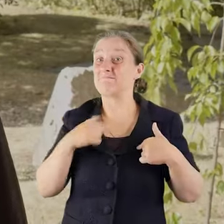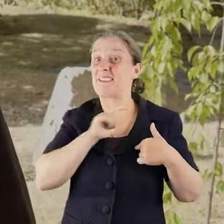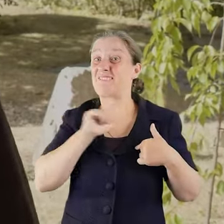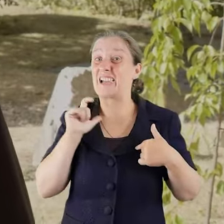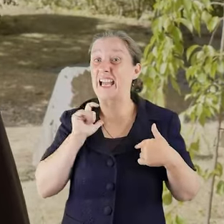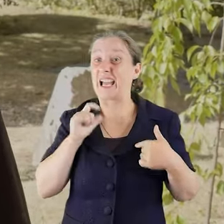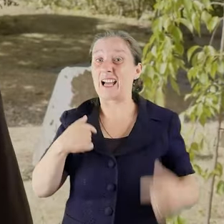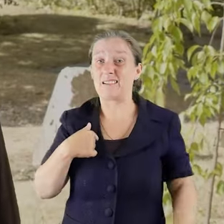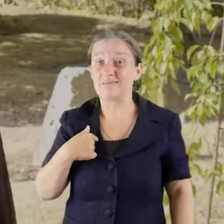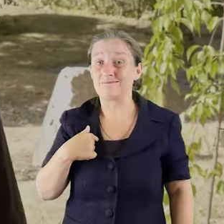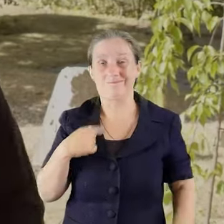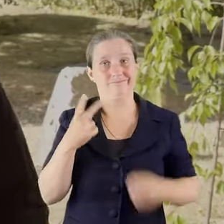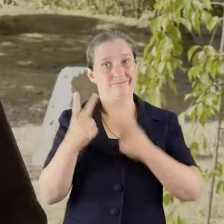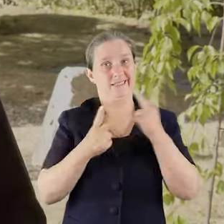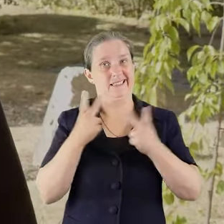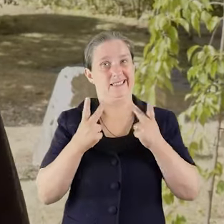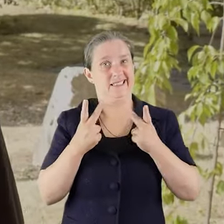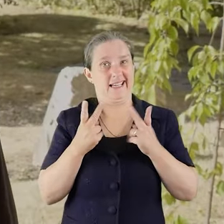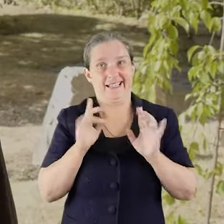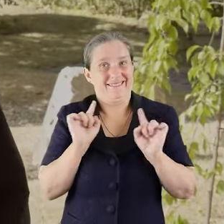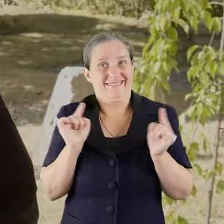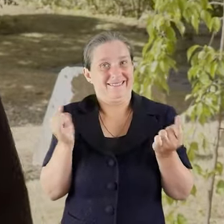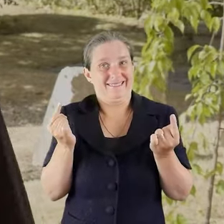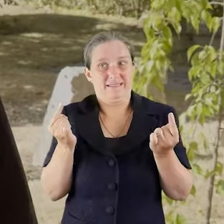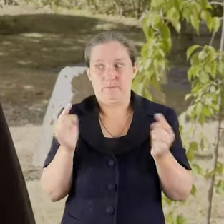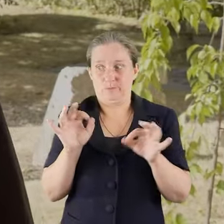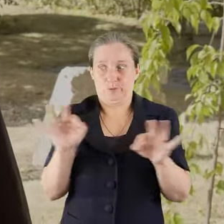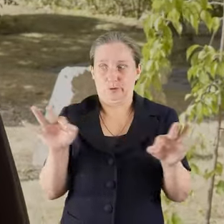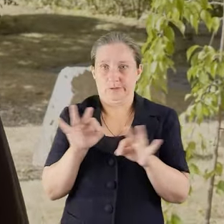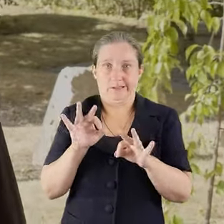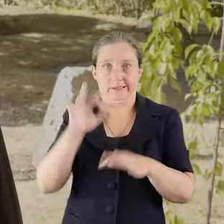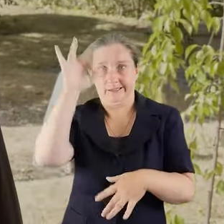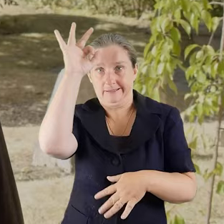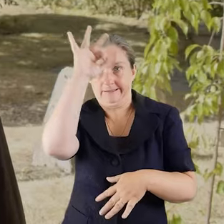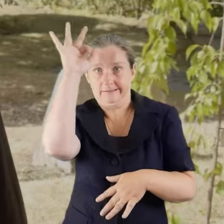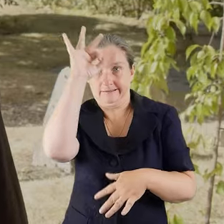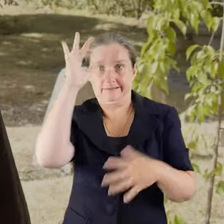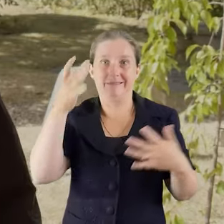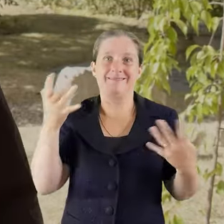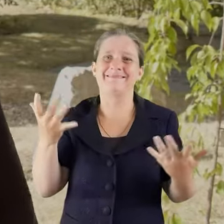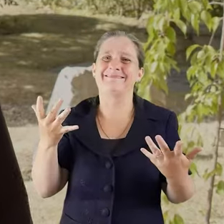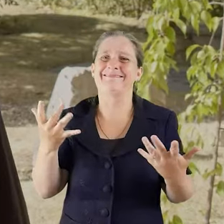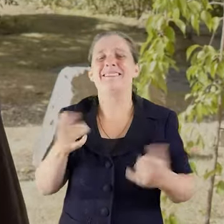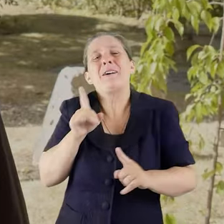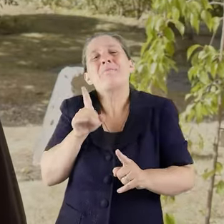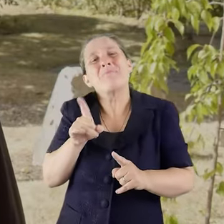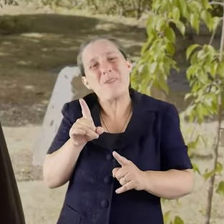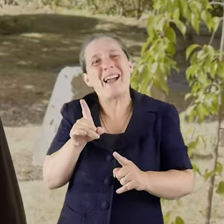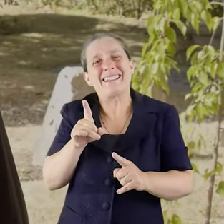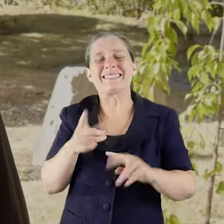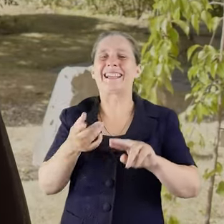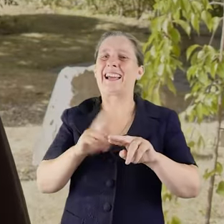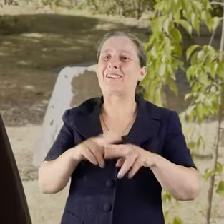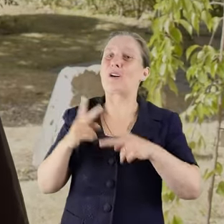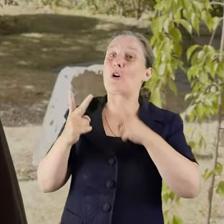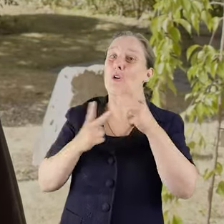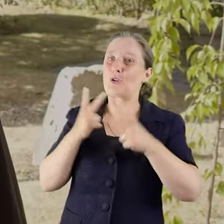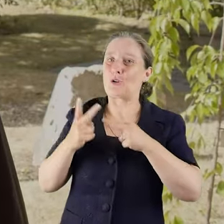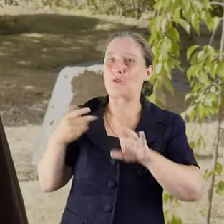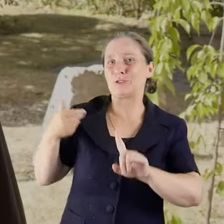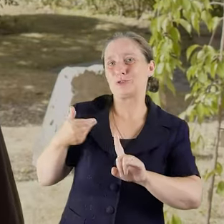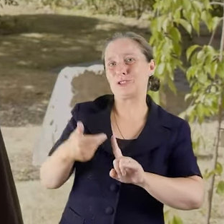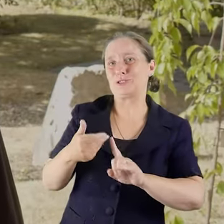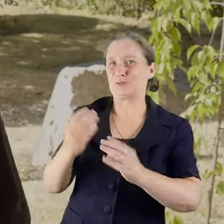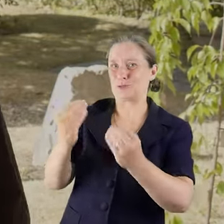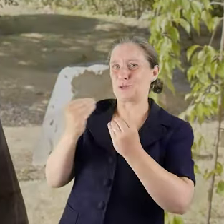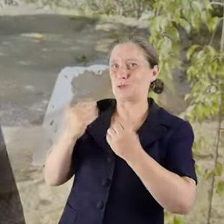though, despite being the vicar here, I am not a singer and know very little about music. But I wouldn't be here today if the choral tradition